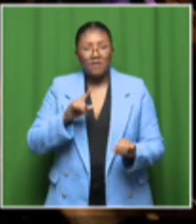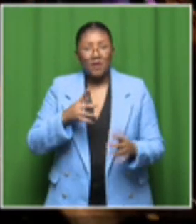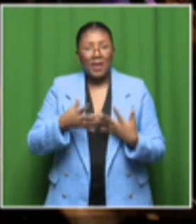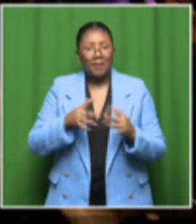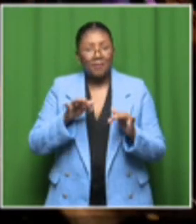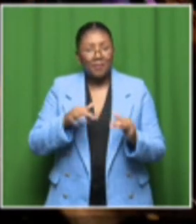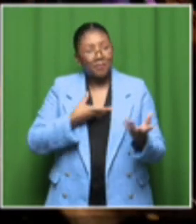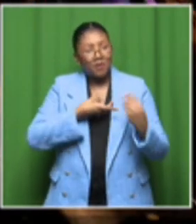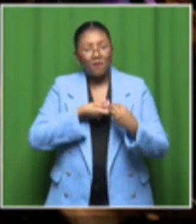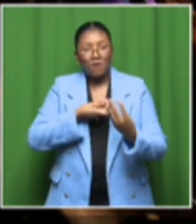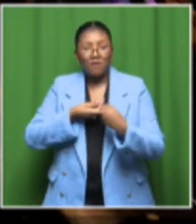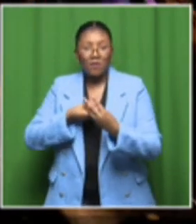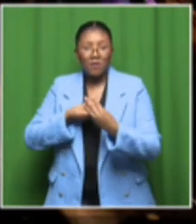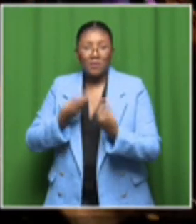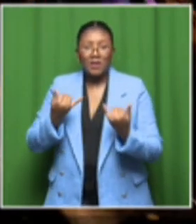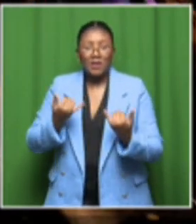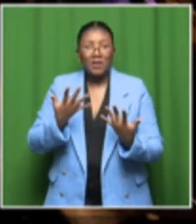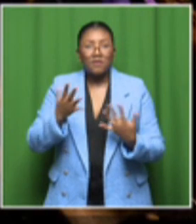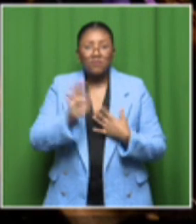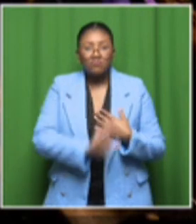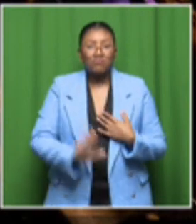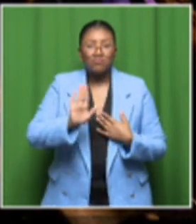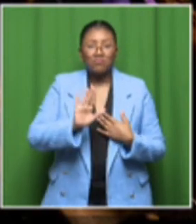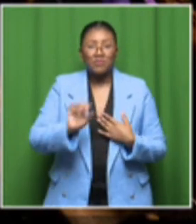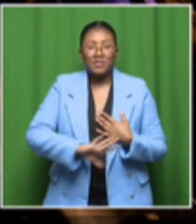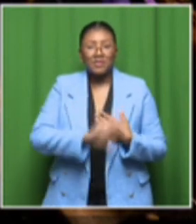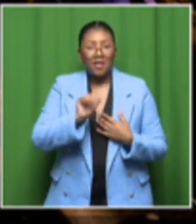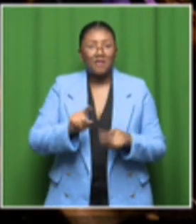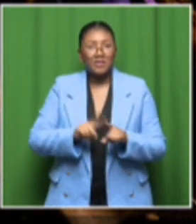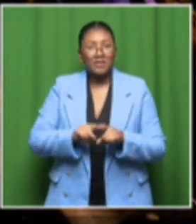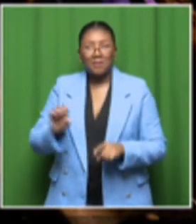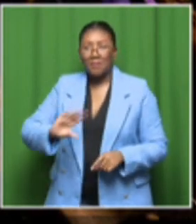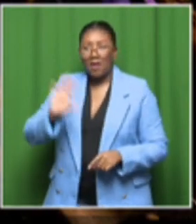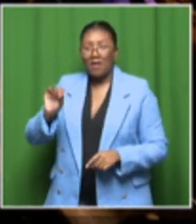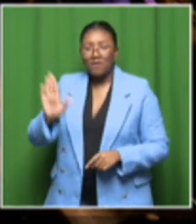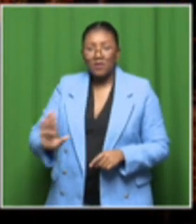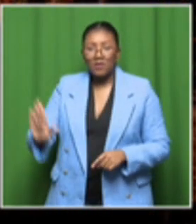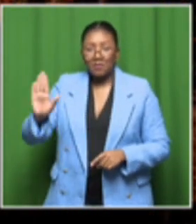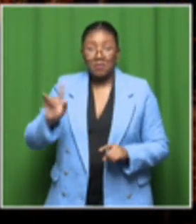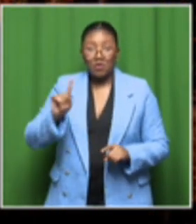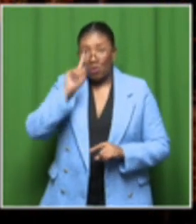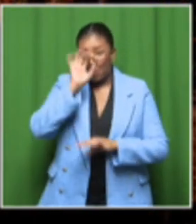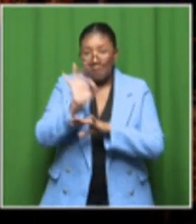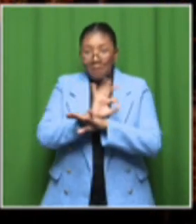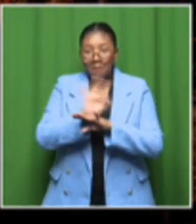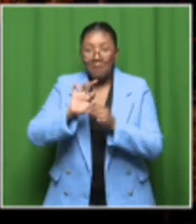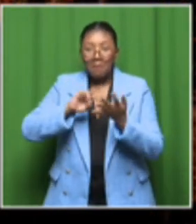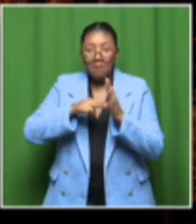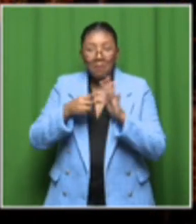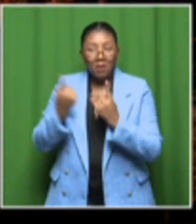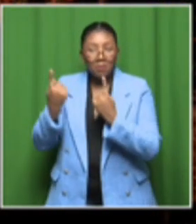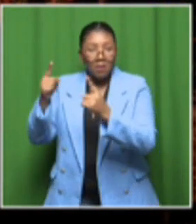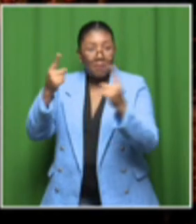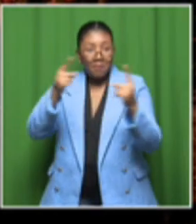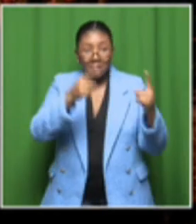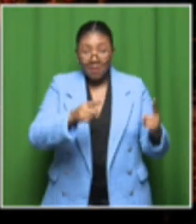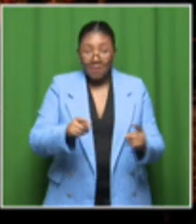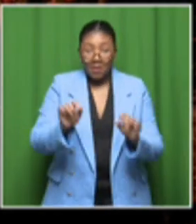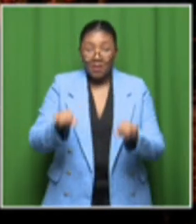your presence across the country, across the continent as well. What do those long-term plans also look like in terms of representation?